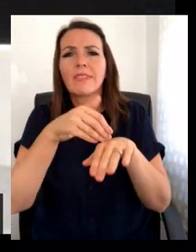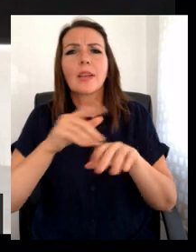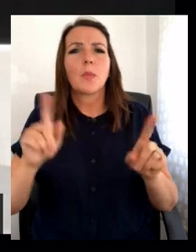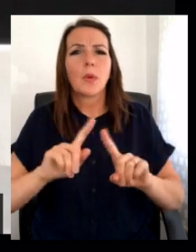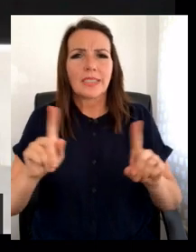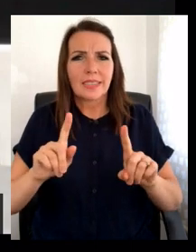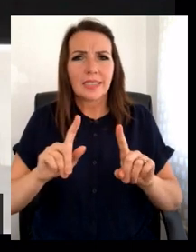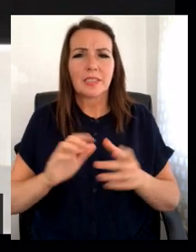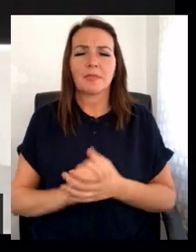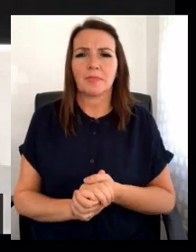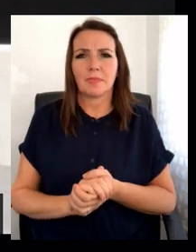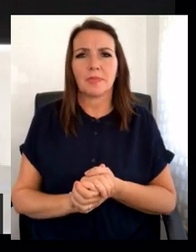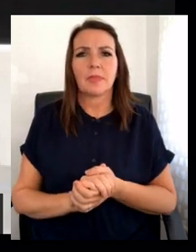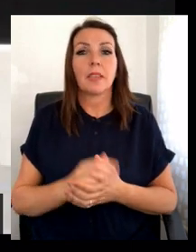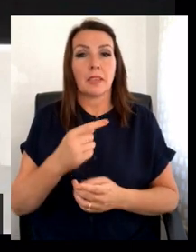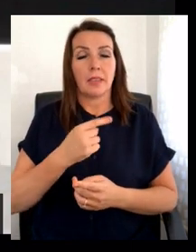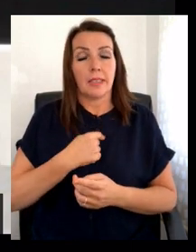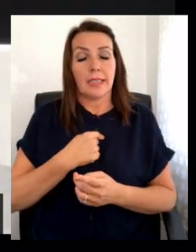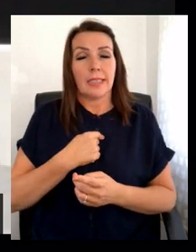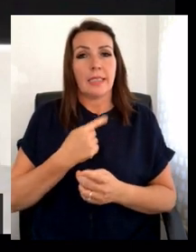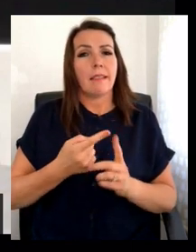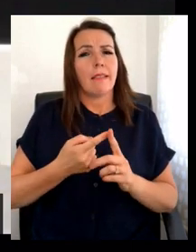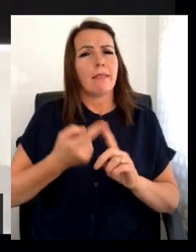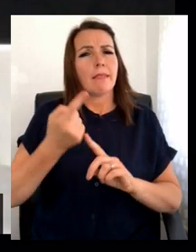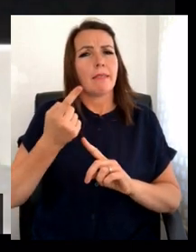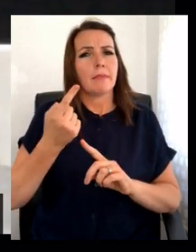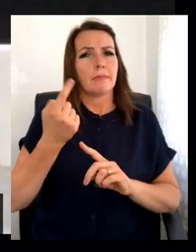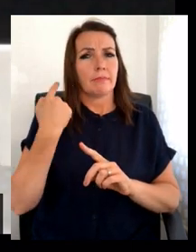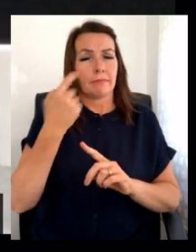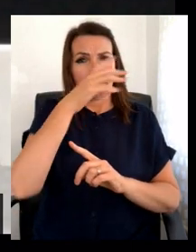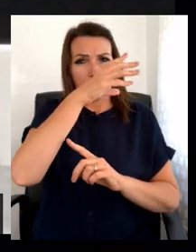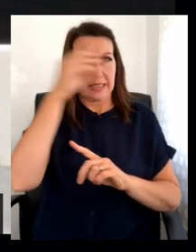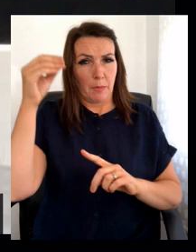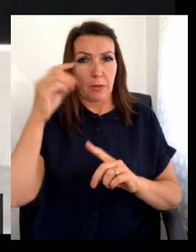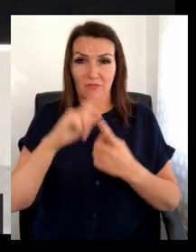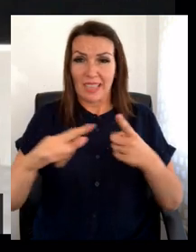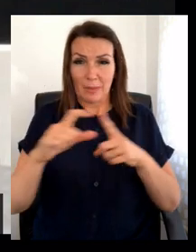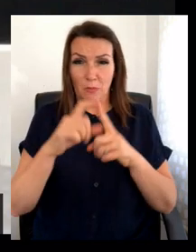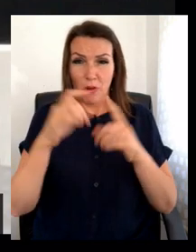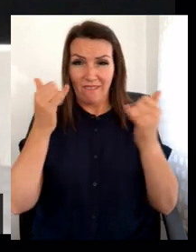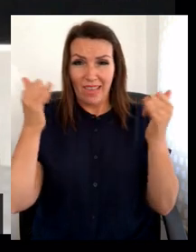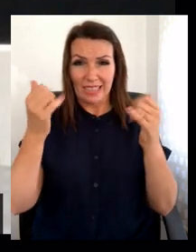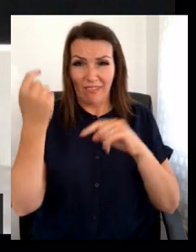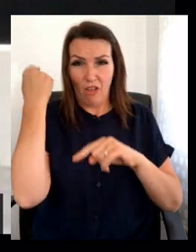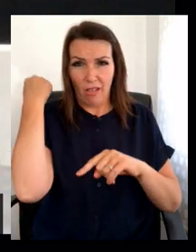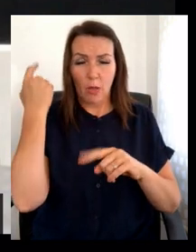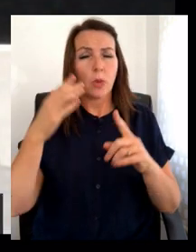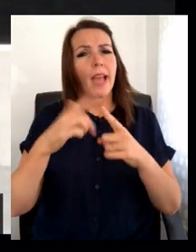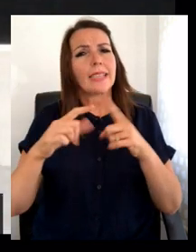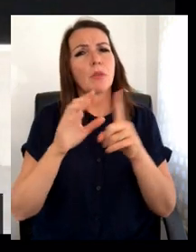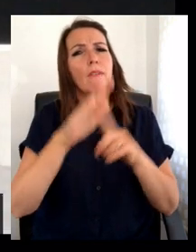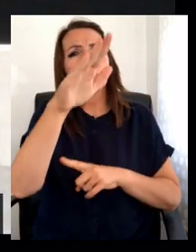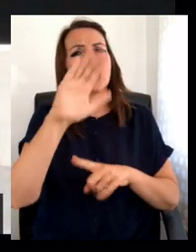What I was producing last summer for the Edinburgh Festival with the Edinburgh Futures Institute was a project called